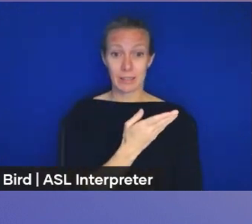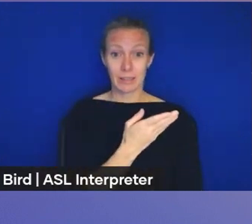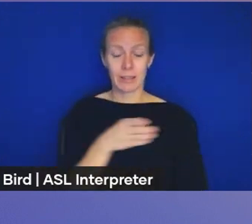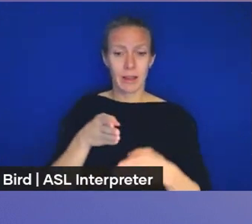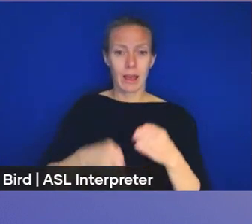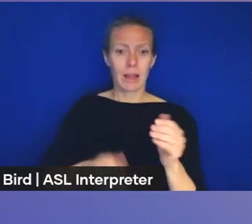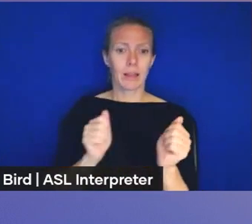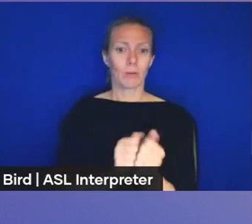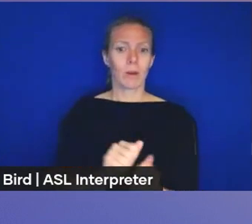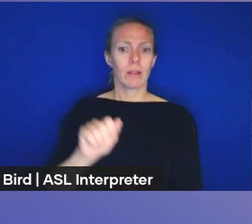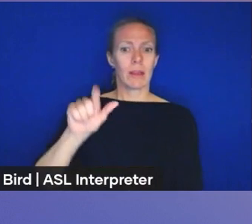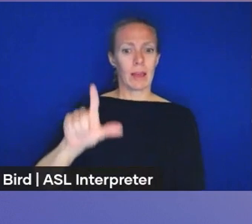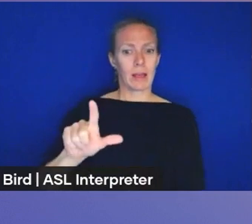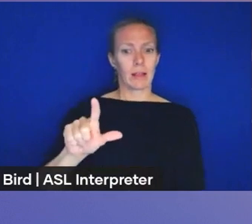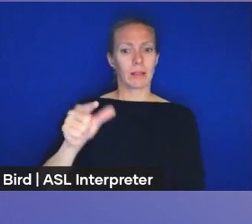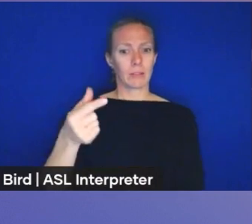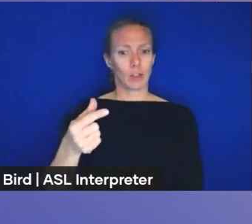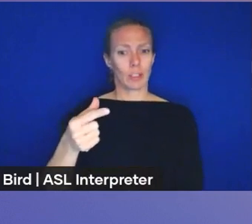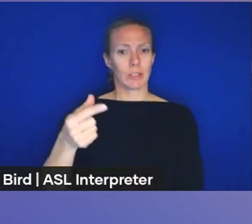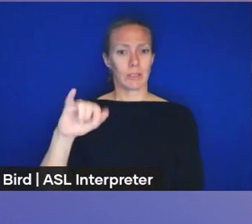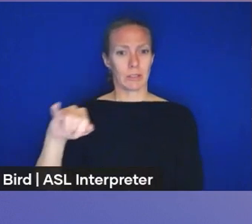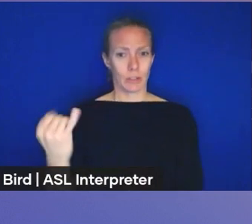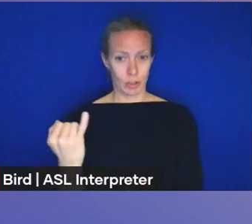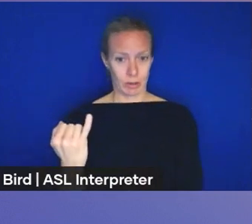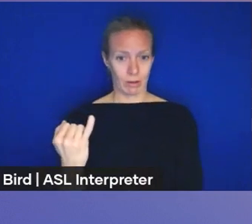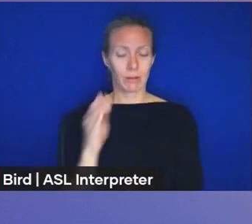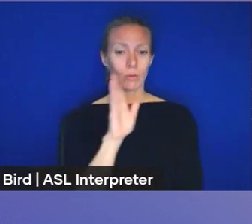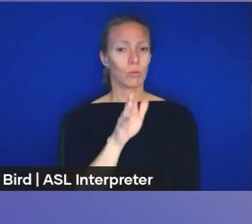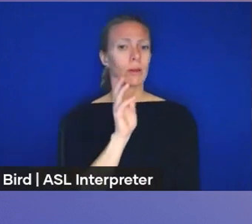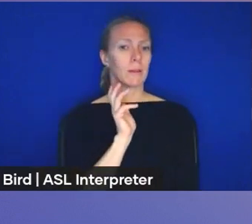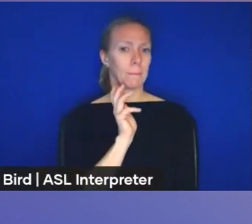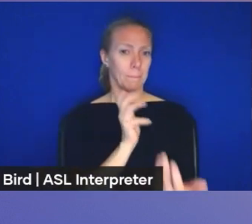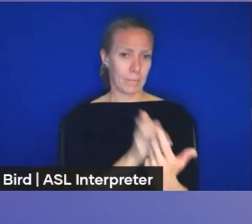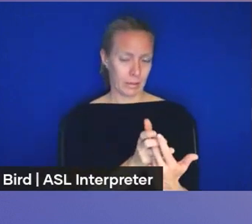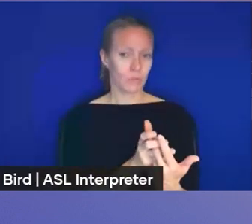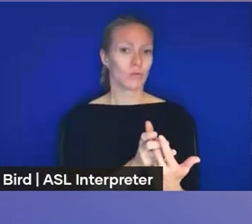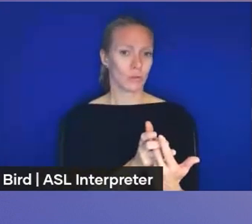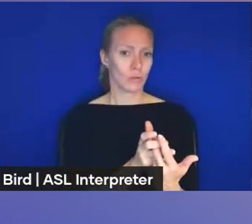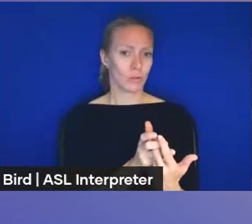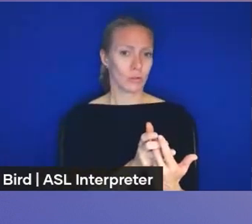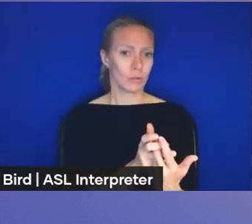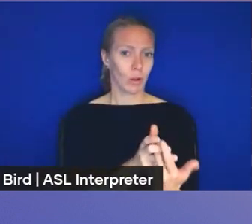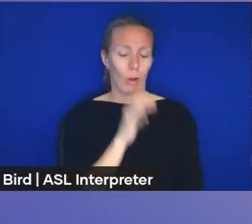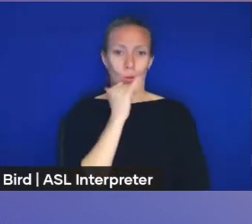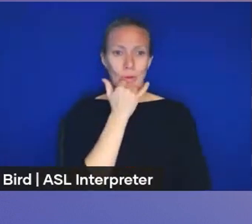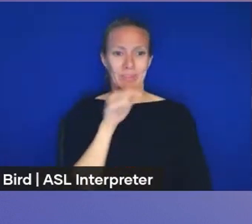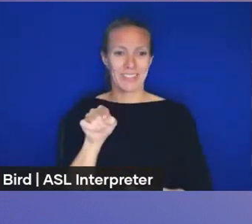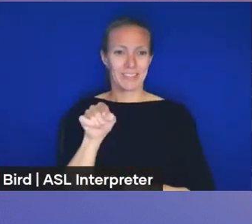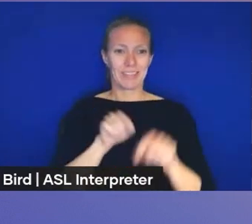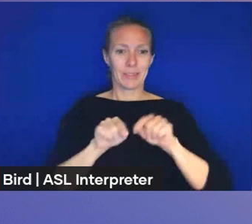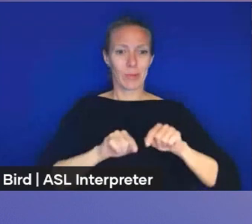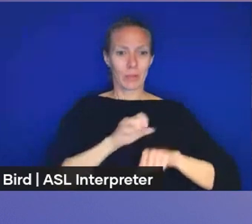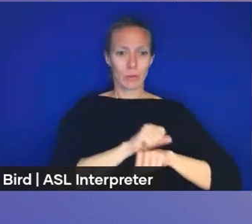capital LDJ, will match, oops, let's see, back to our workspaces,